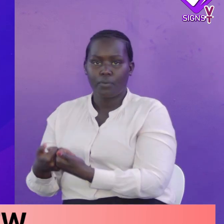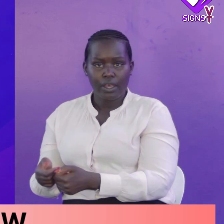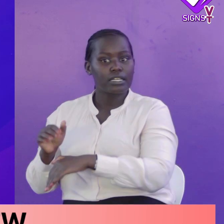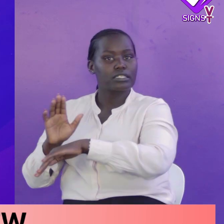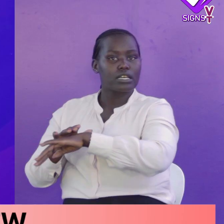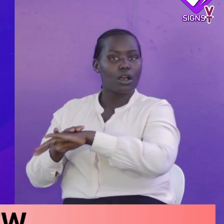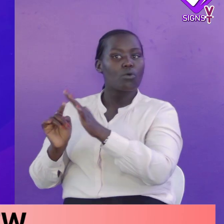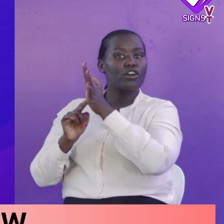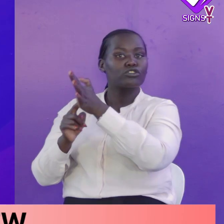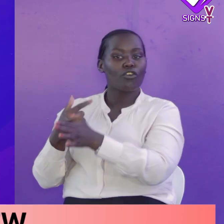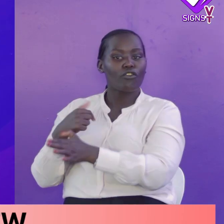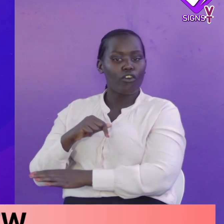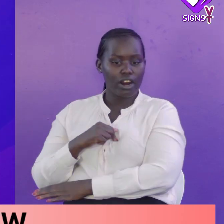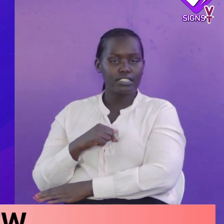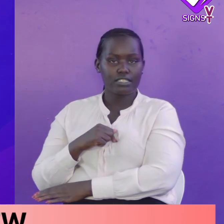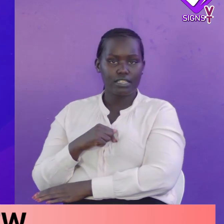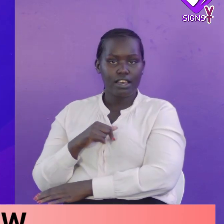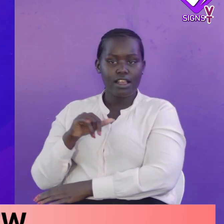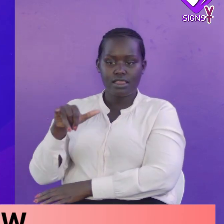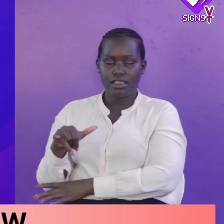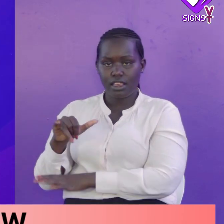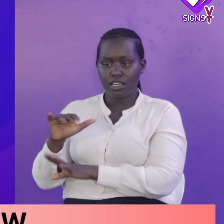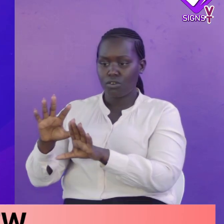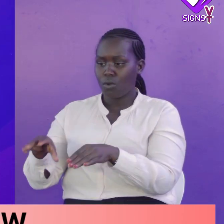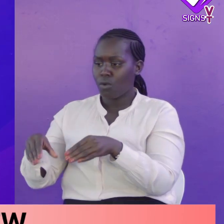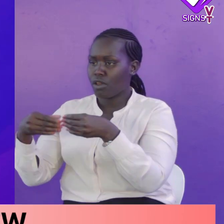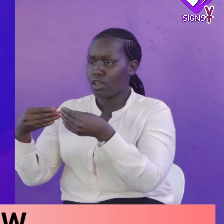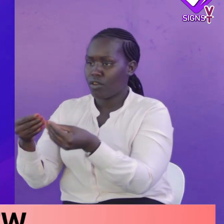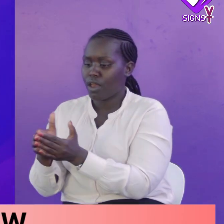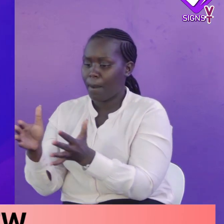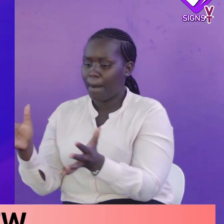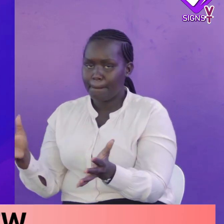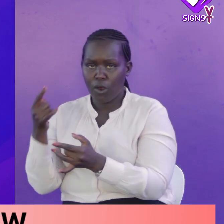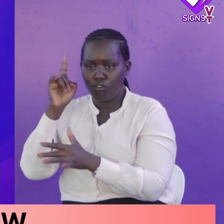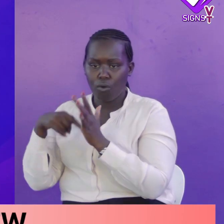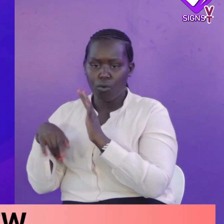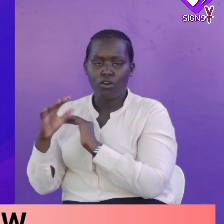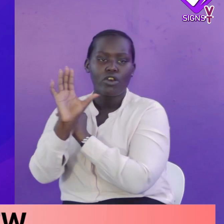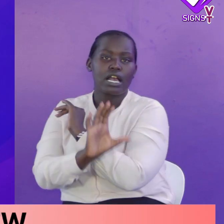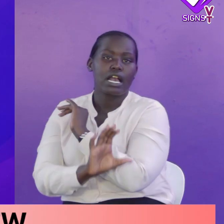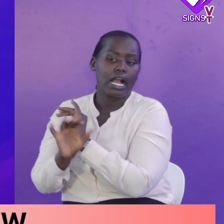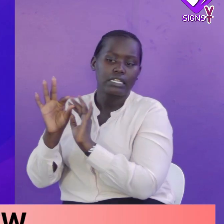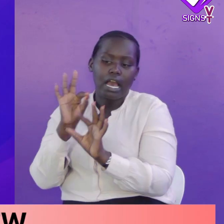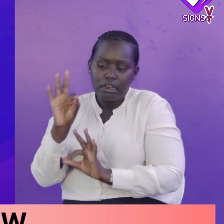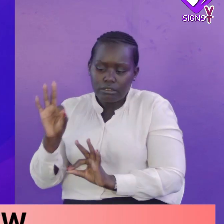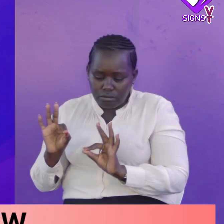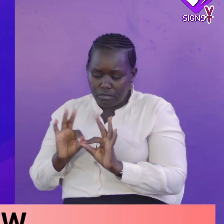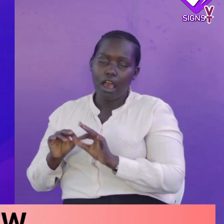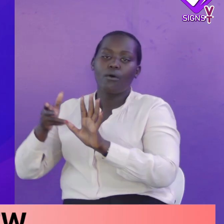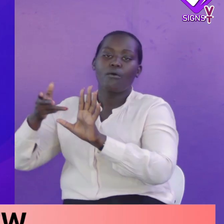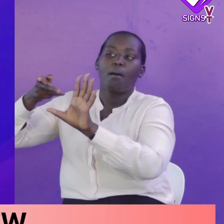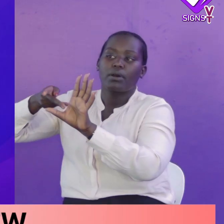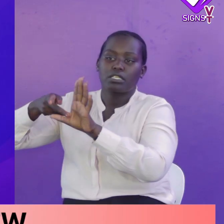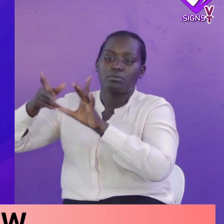show for us that we are going to give more and give more for the country, especially we are participating in